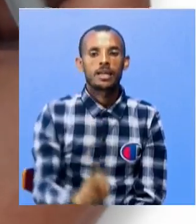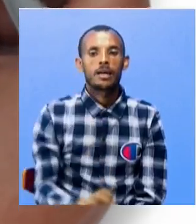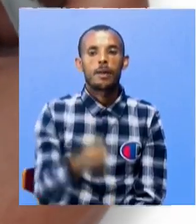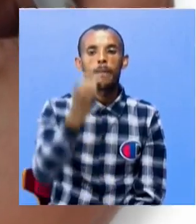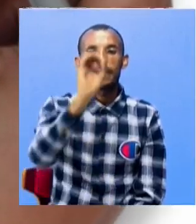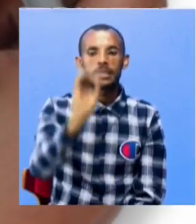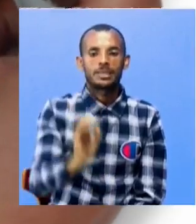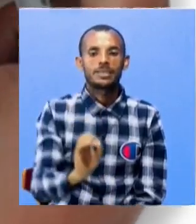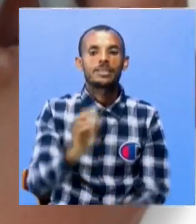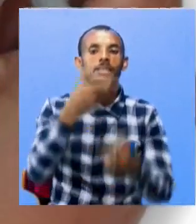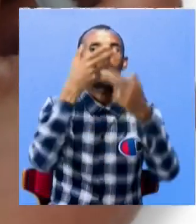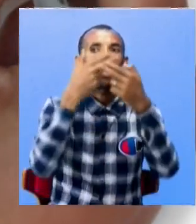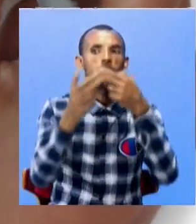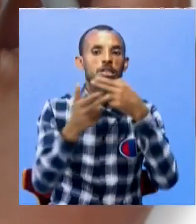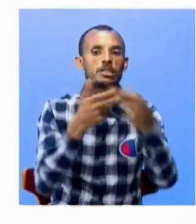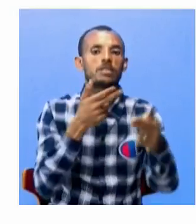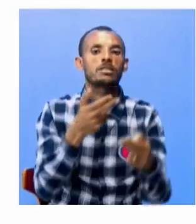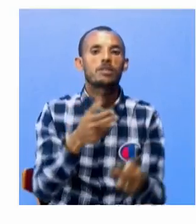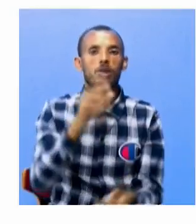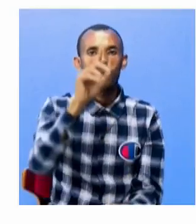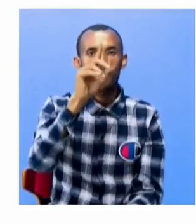30% times